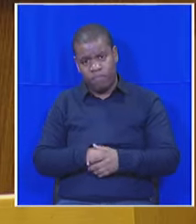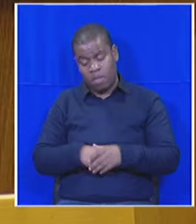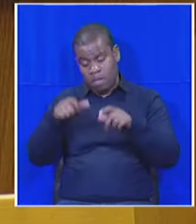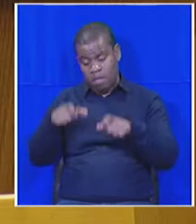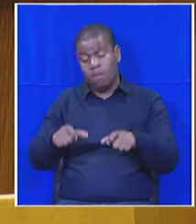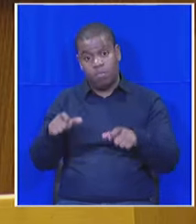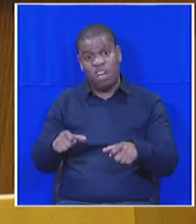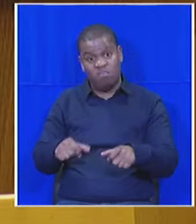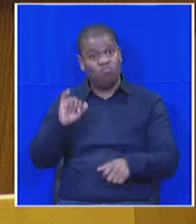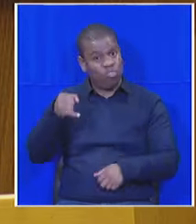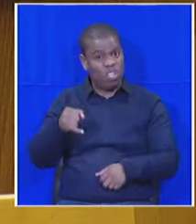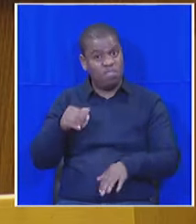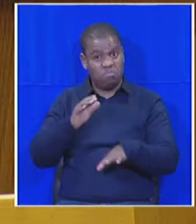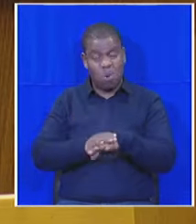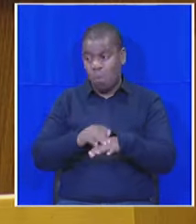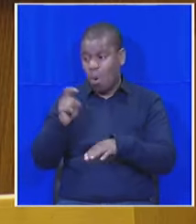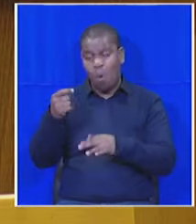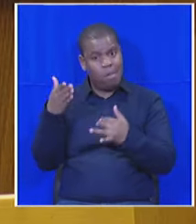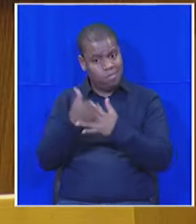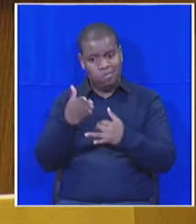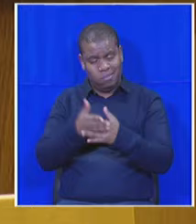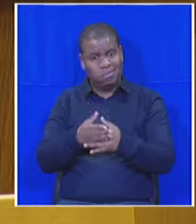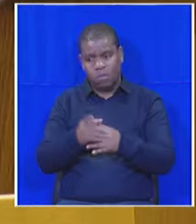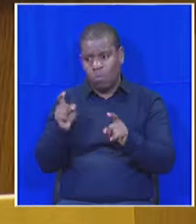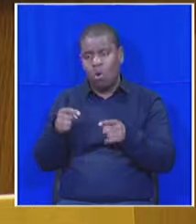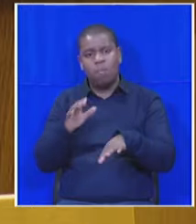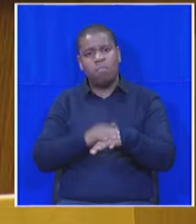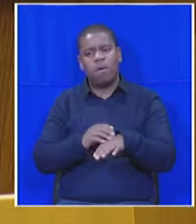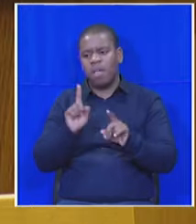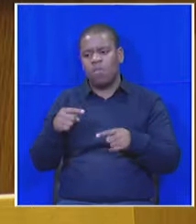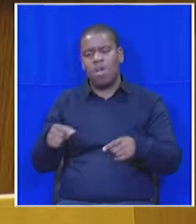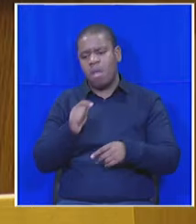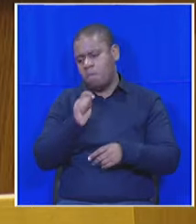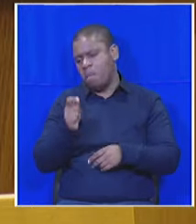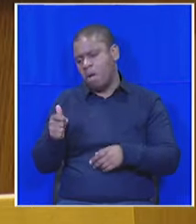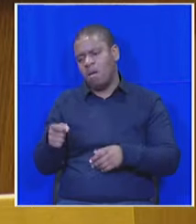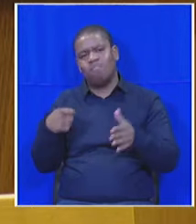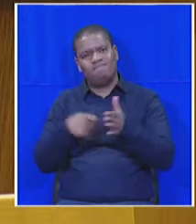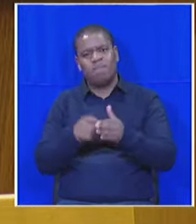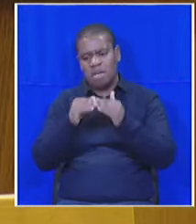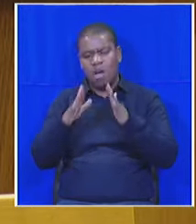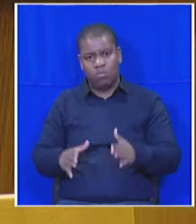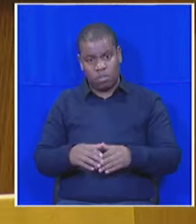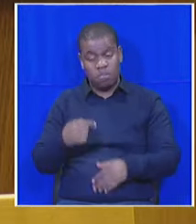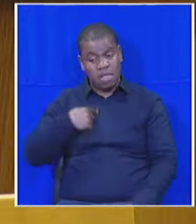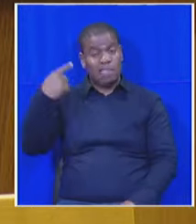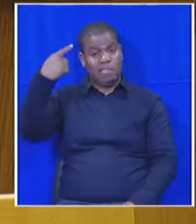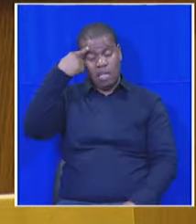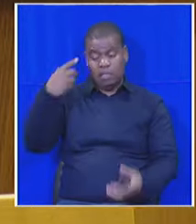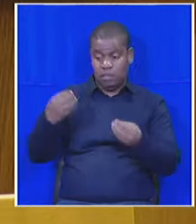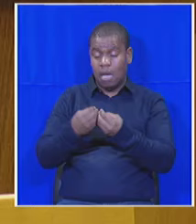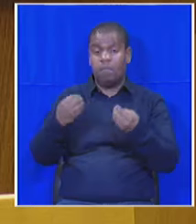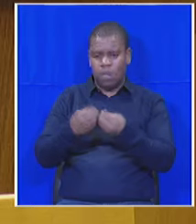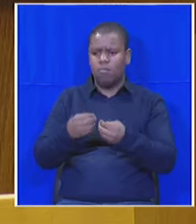it is just not affordable for any man on the street or woman to be able to buy a house in this place. And I think something must be done